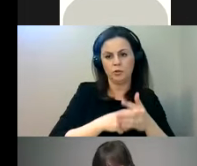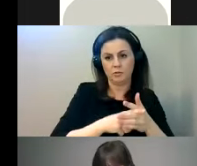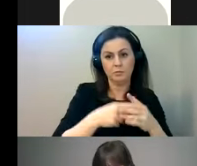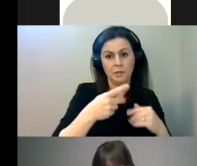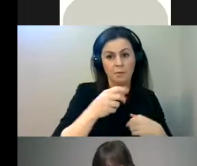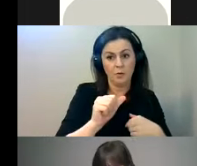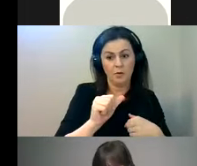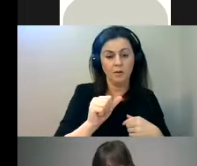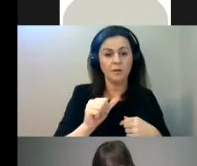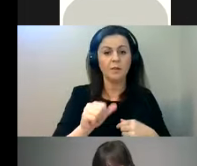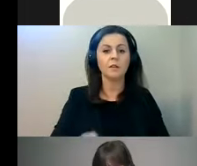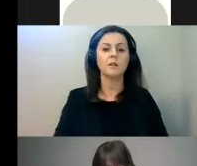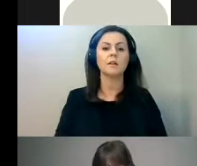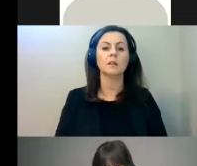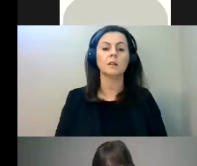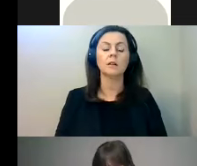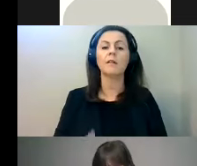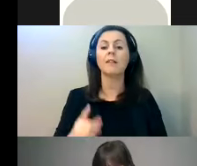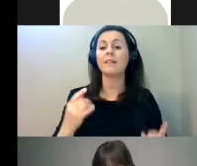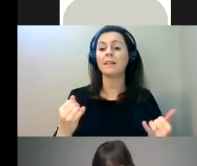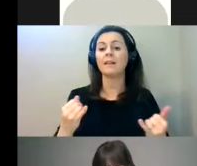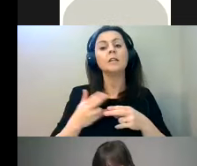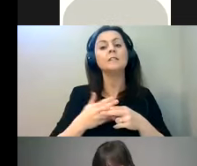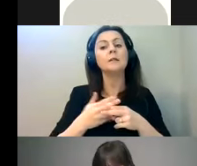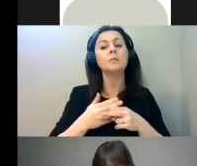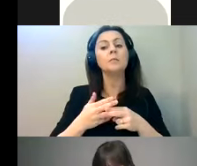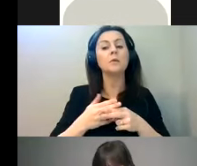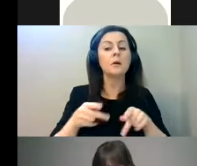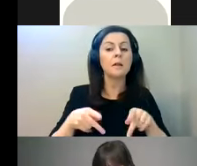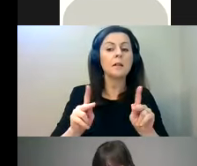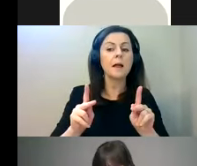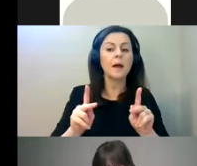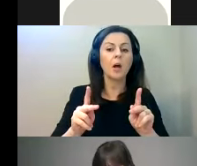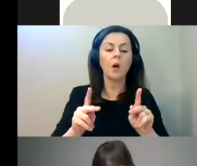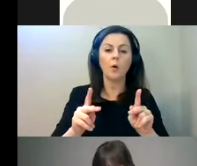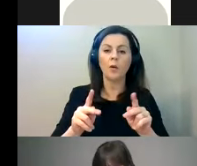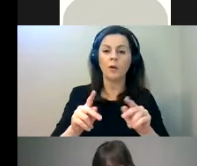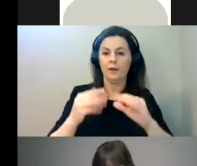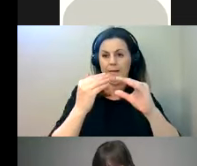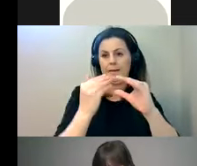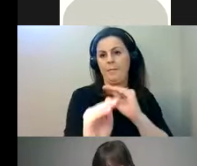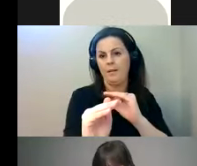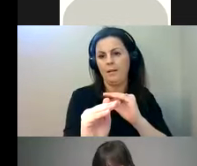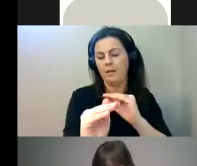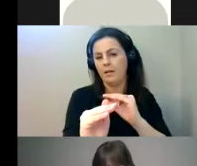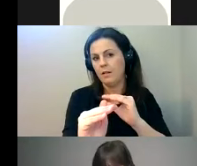Temporary acceptance of electronic copies will depend on the relationship between the